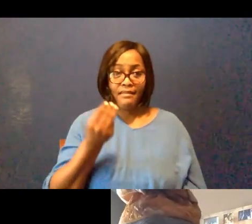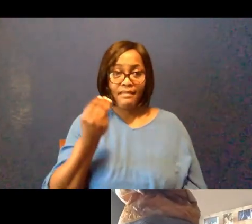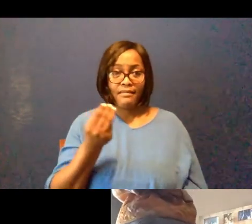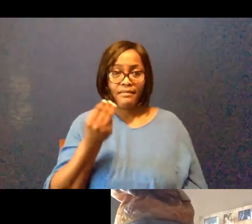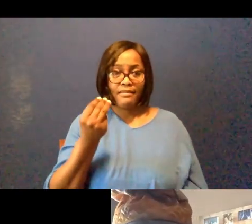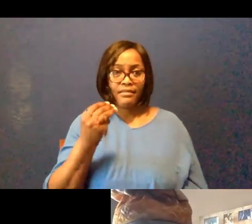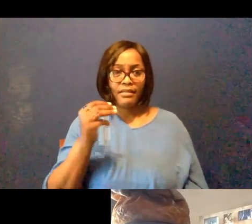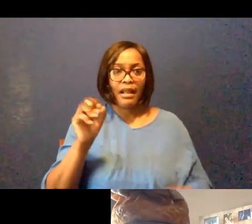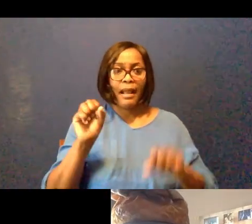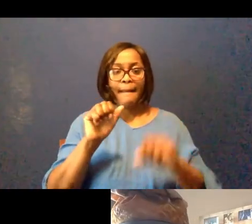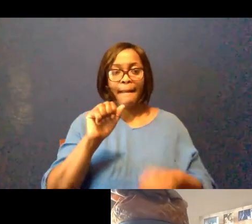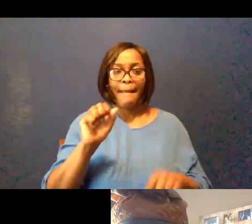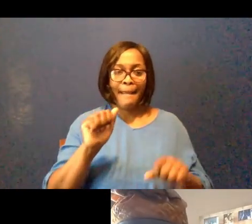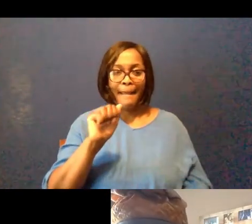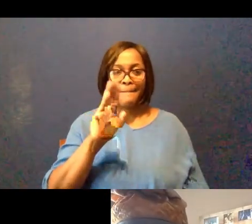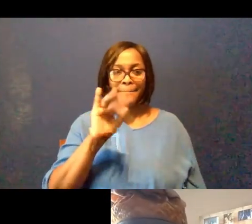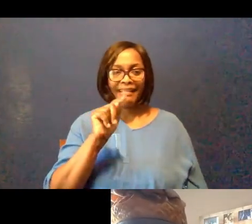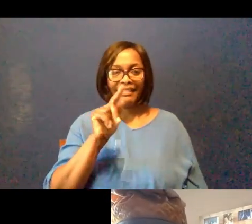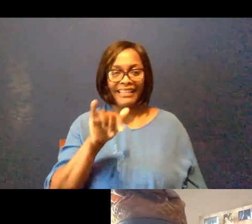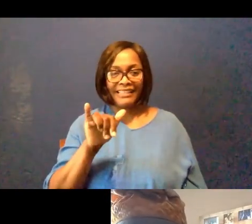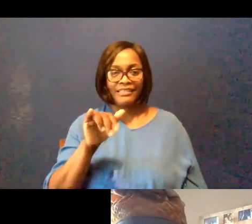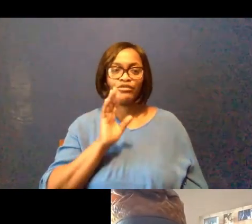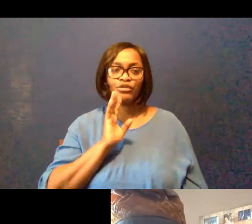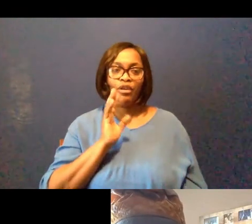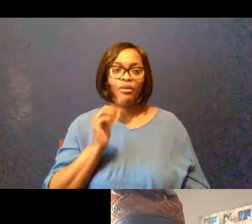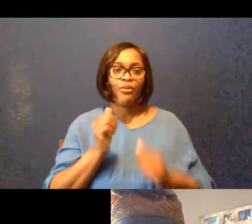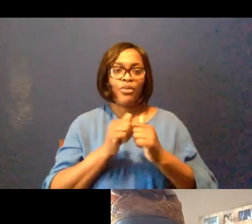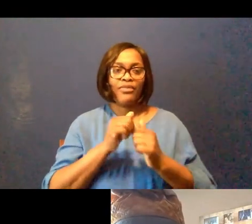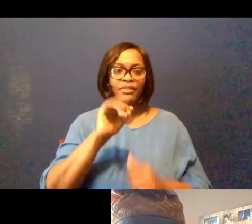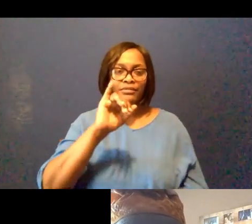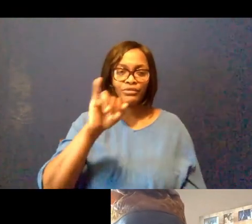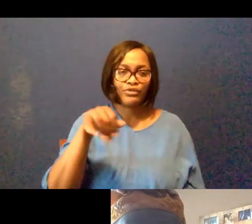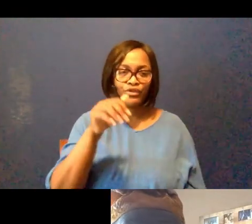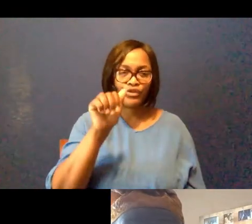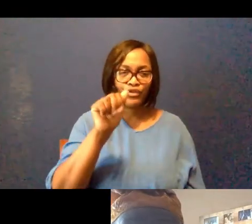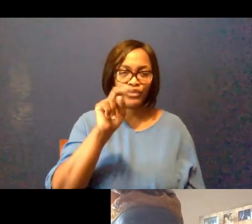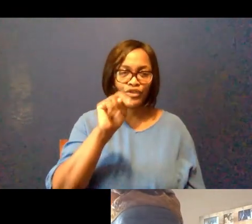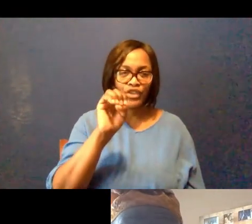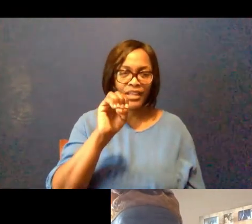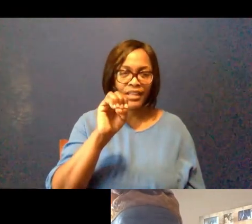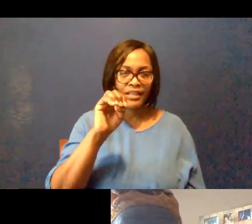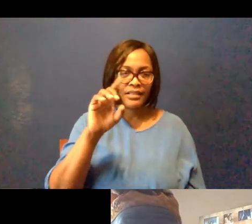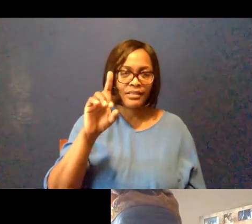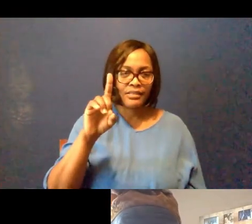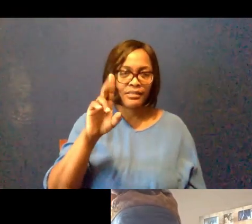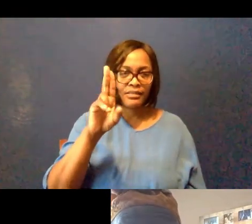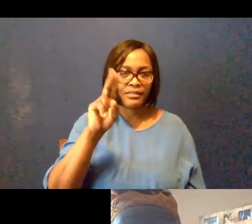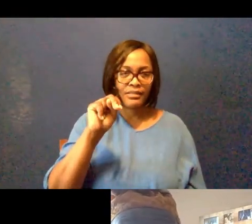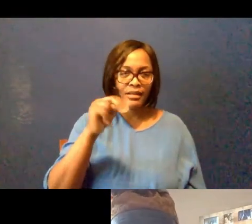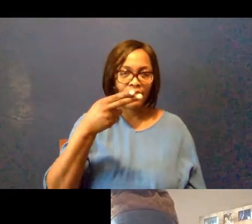on the same task as Christ has taken on.